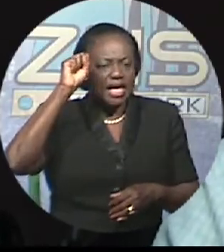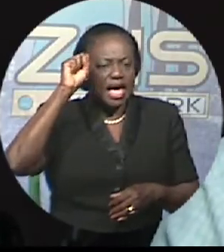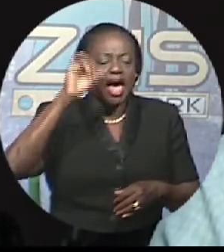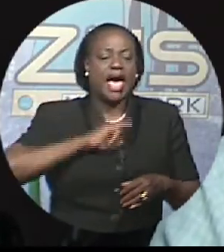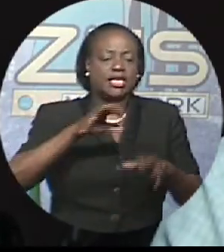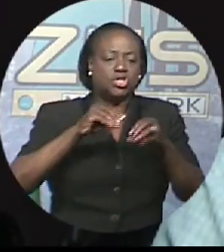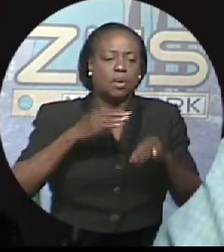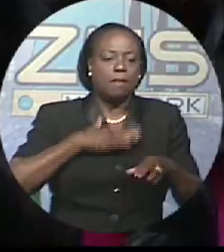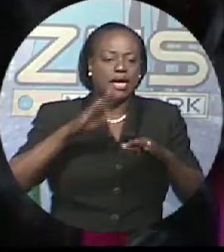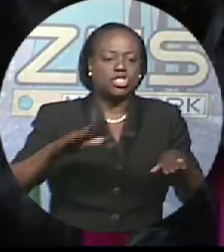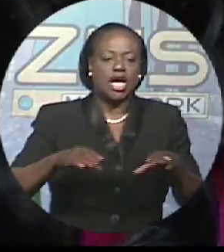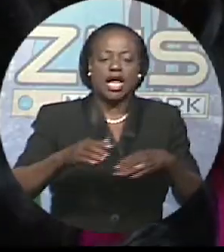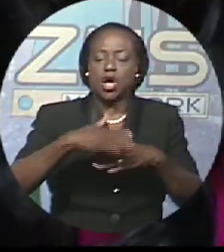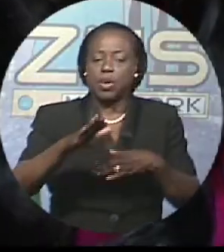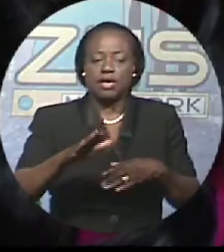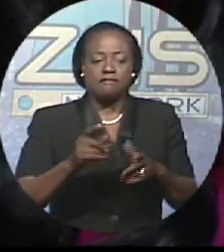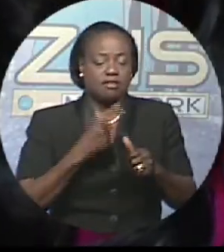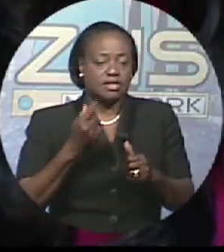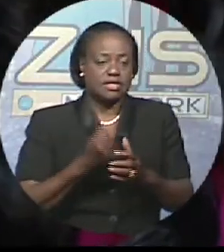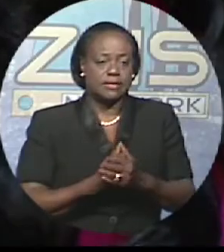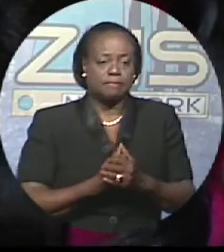We even didn't start the program yet.